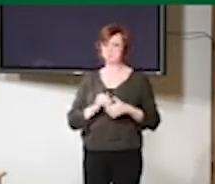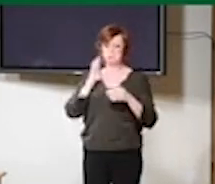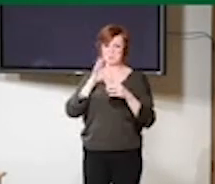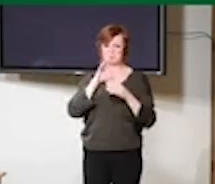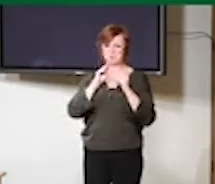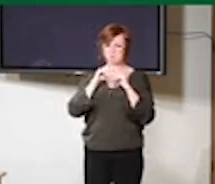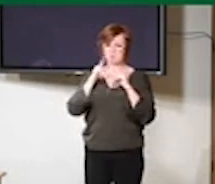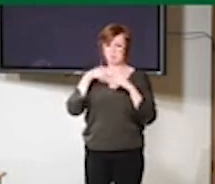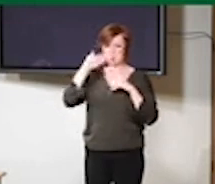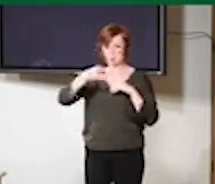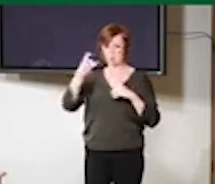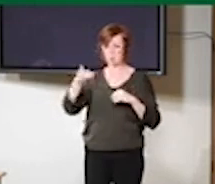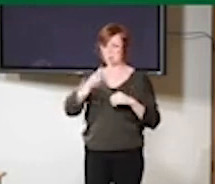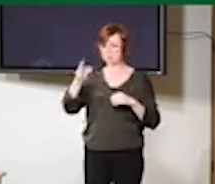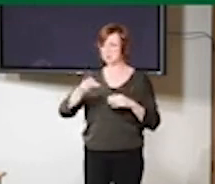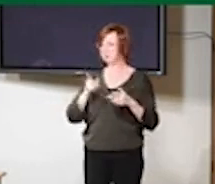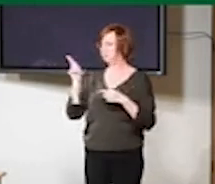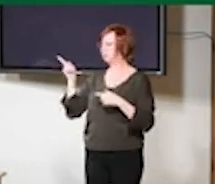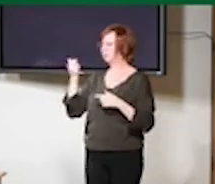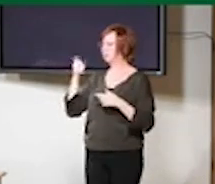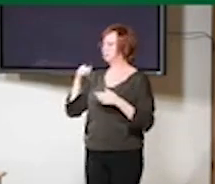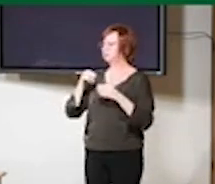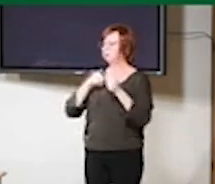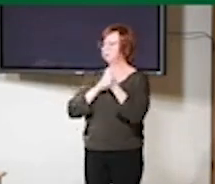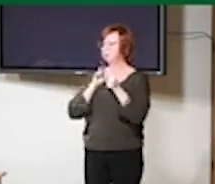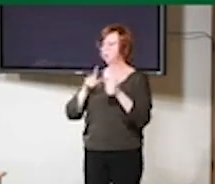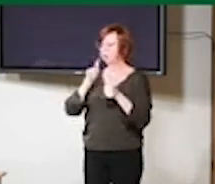Wednesday. You have a follow-up, Adam?